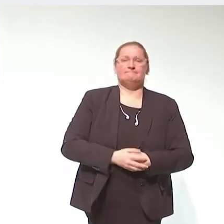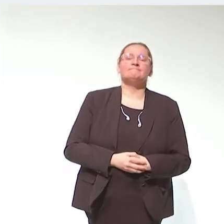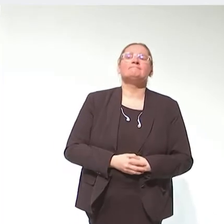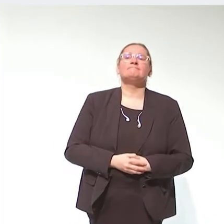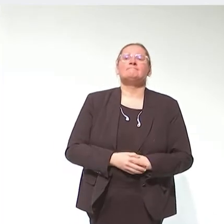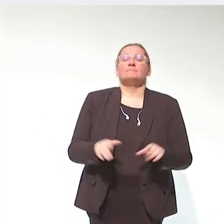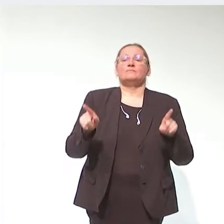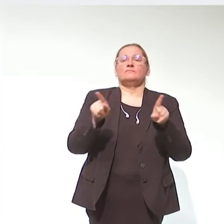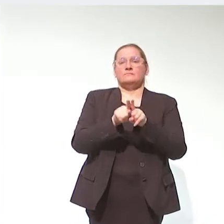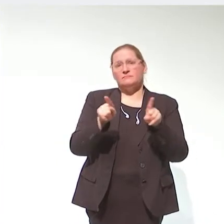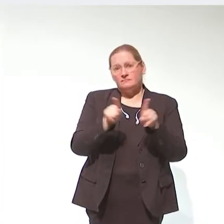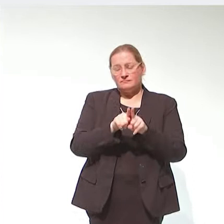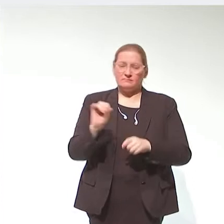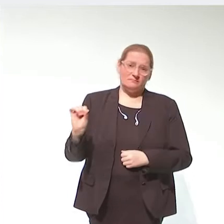speak.